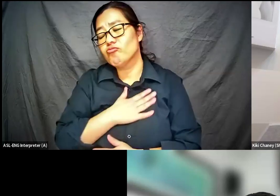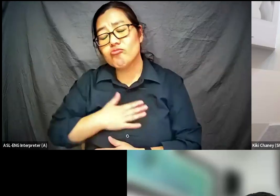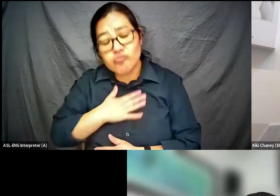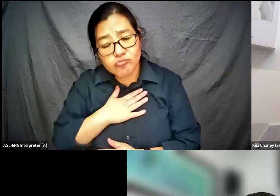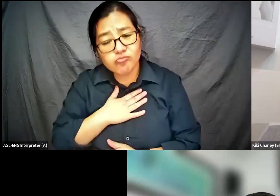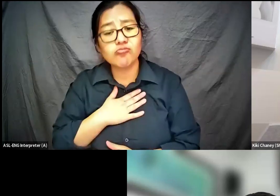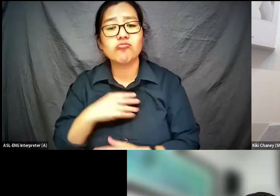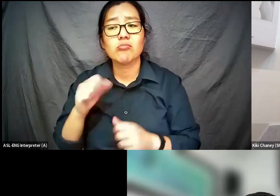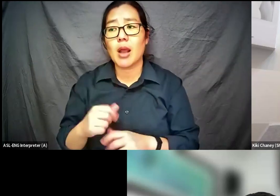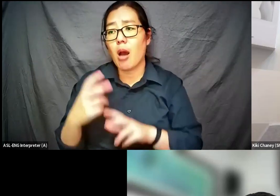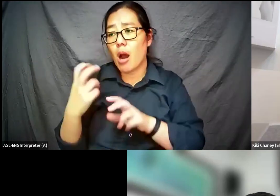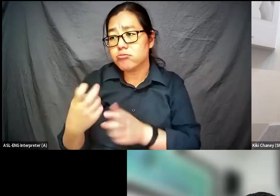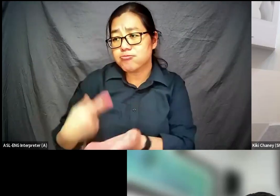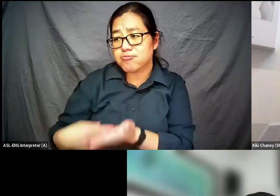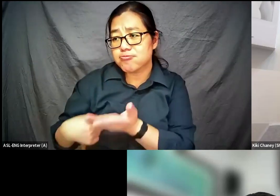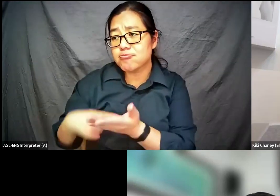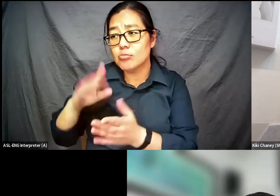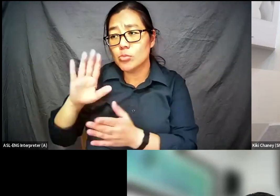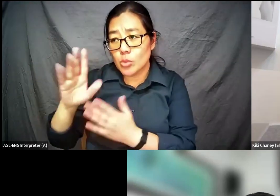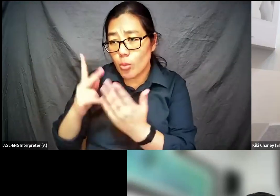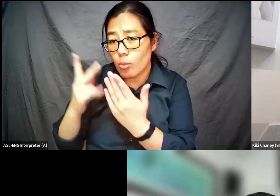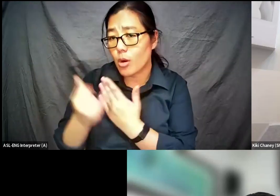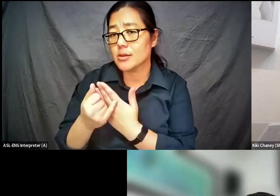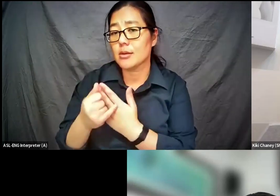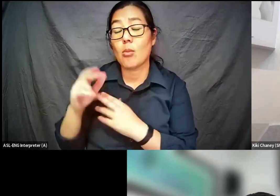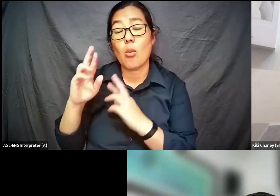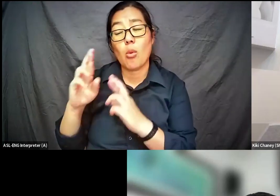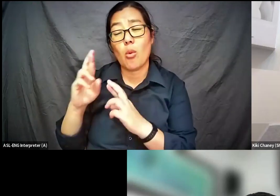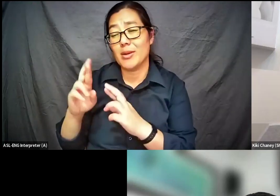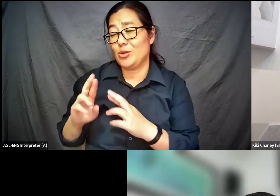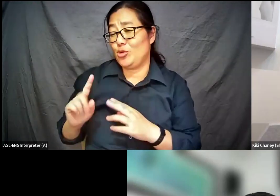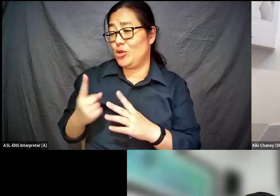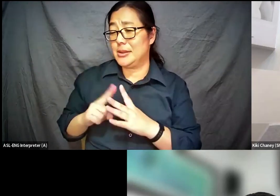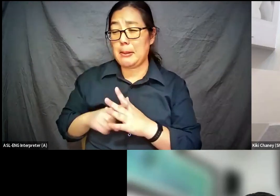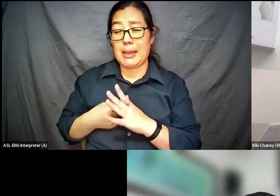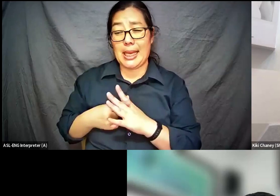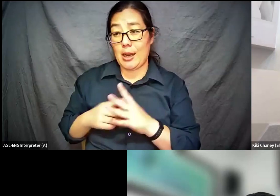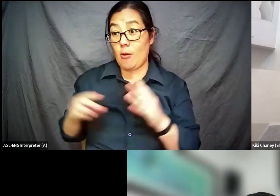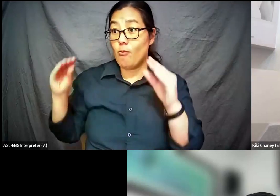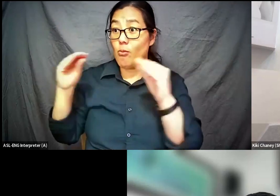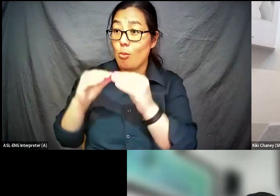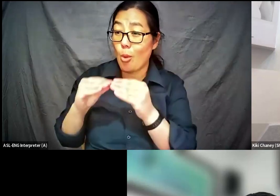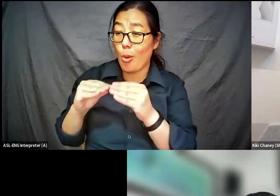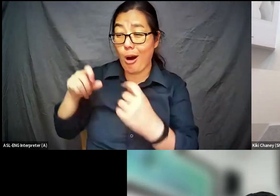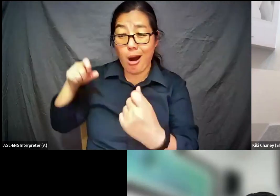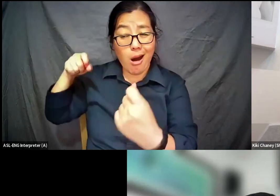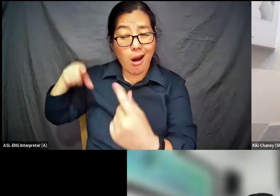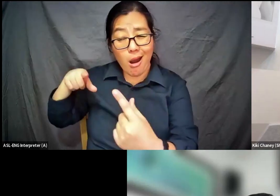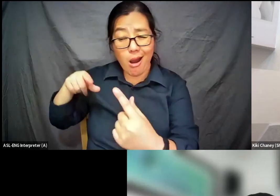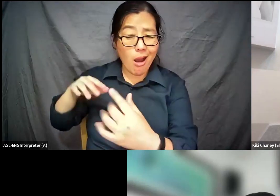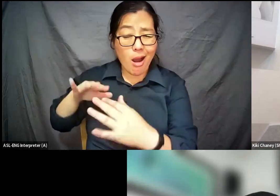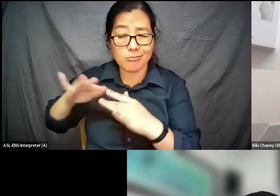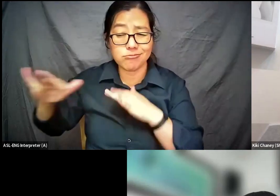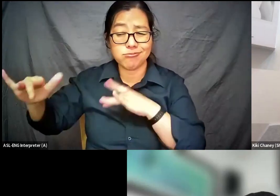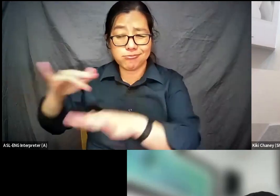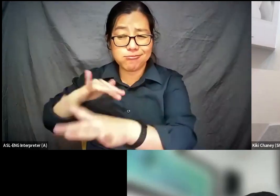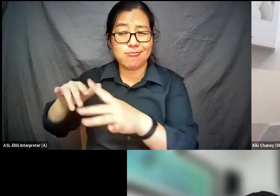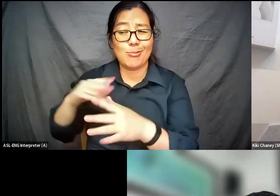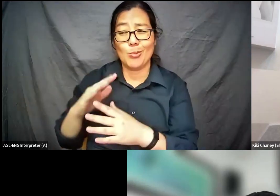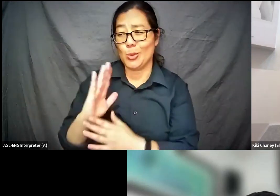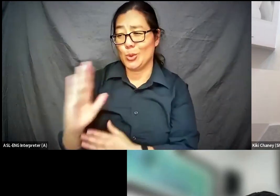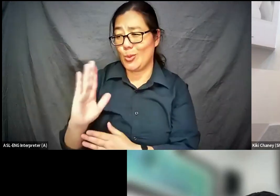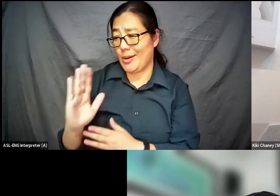able to talk to people and actually having somebody listen. And it wasn't just for the goal of me getting my degree and then